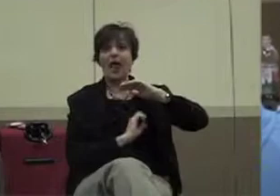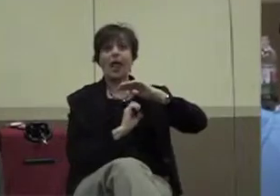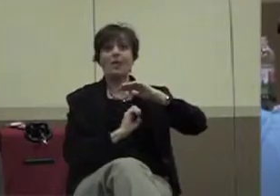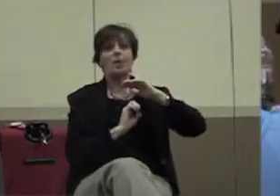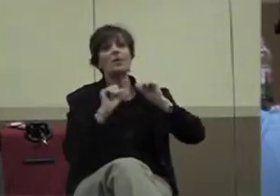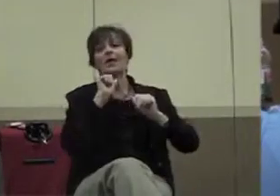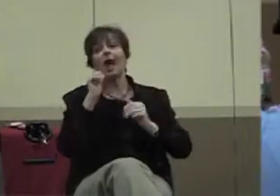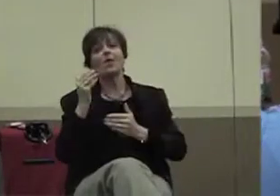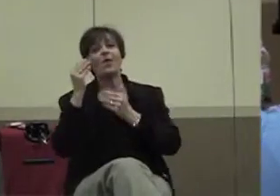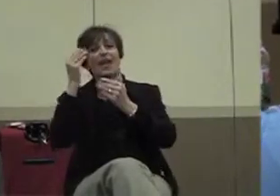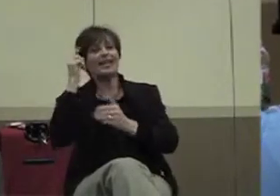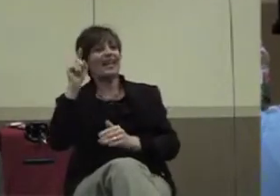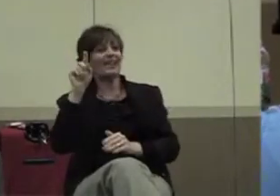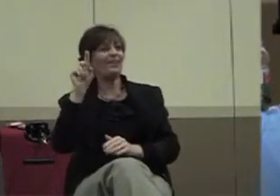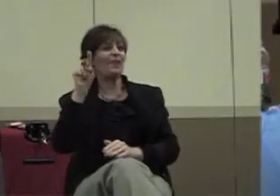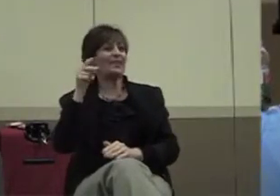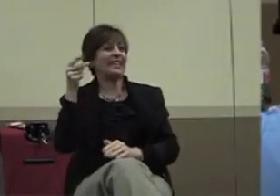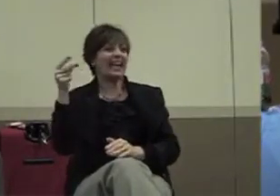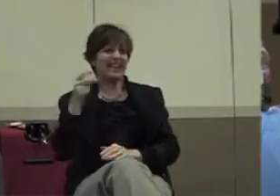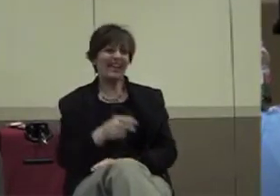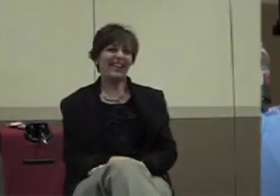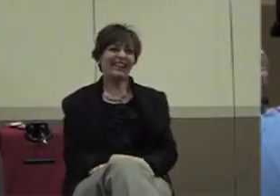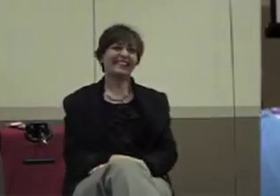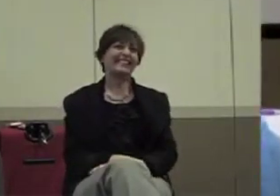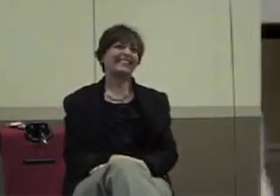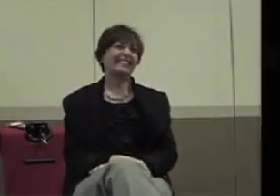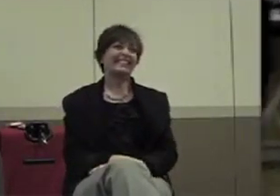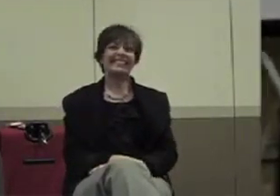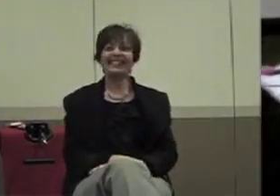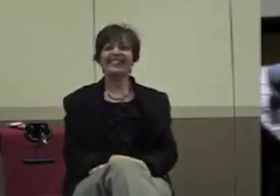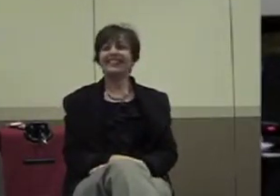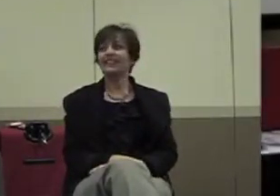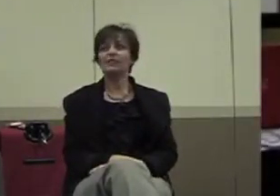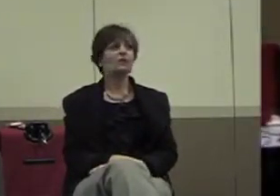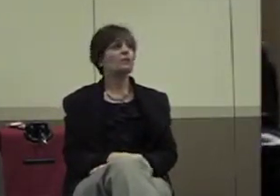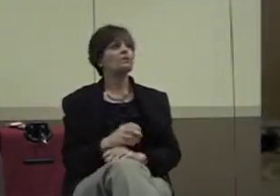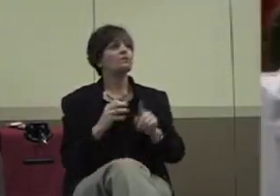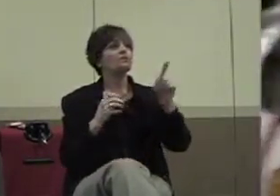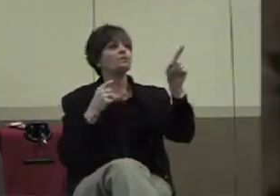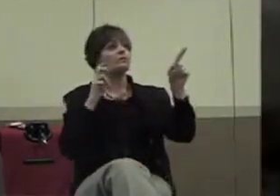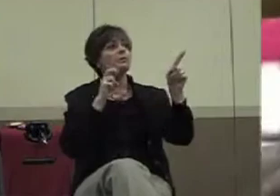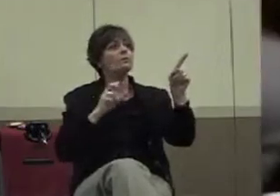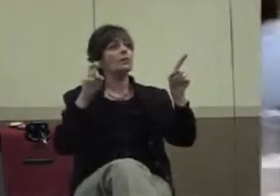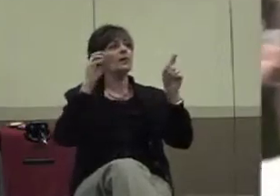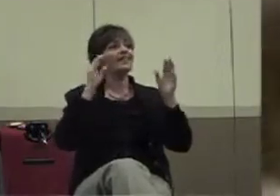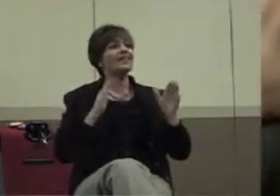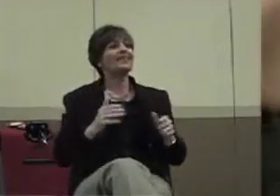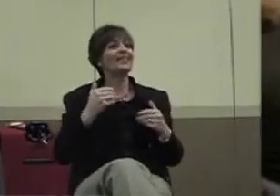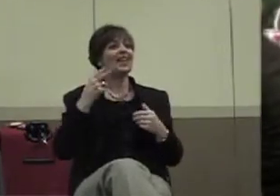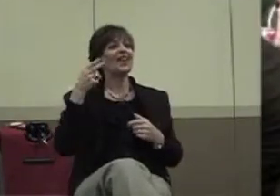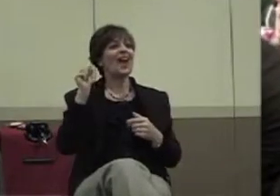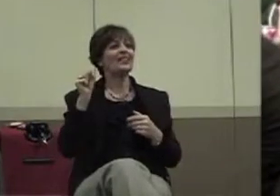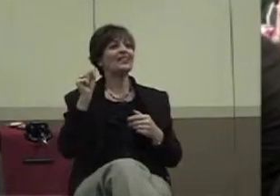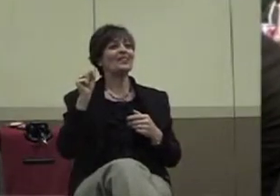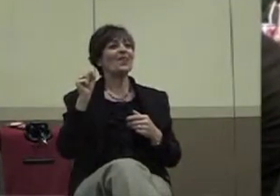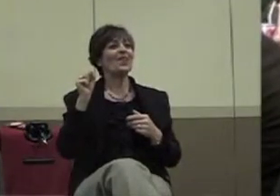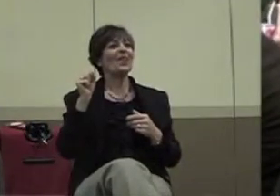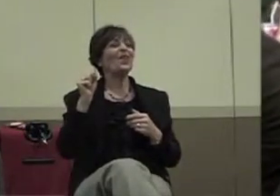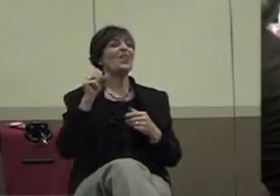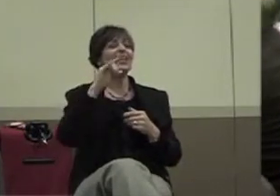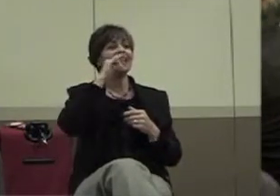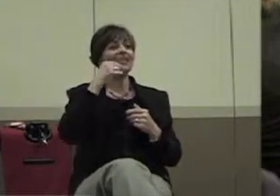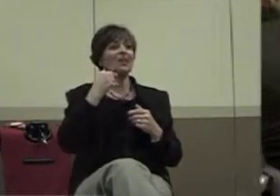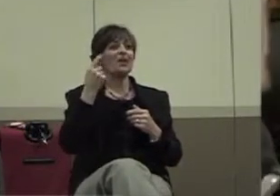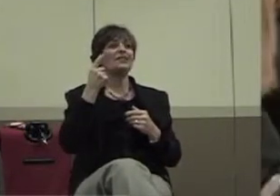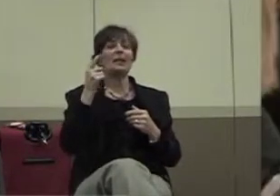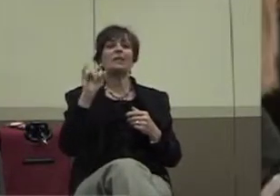secondary. It would be the crawl. I'm a ninth grade teacher, and I have a high school kid. And we do something similar to the dodgeball,